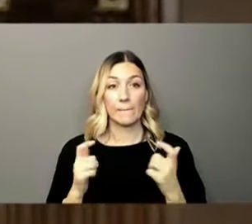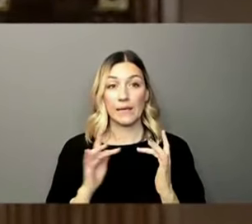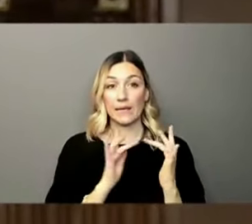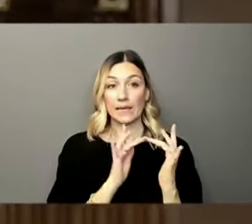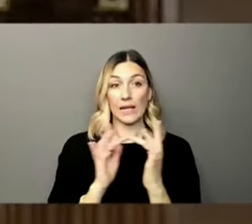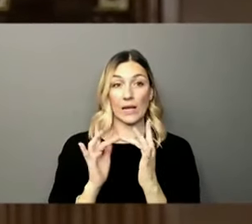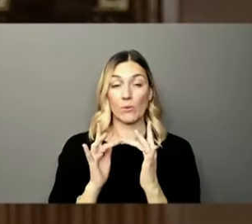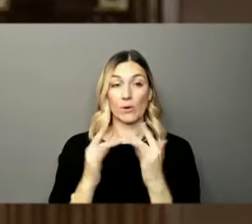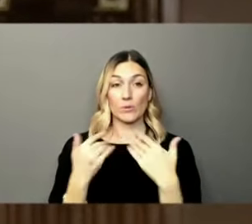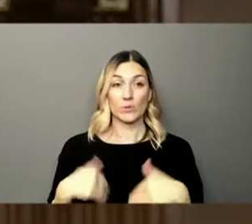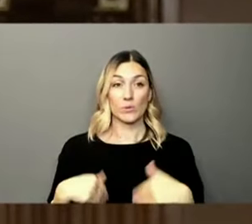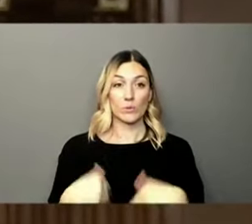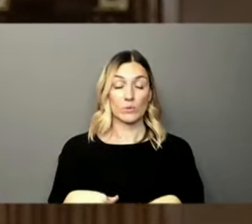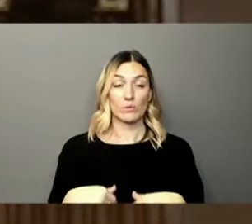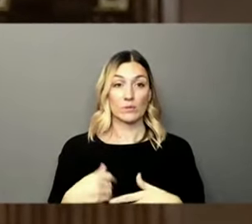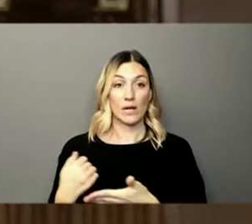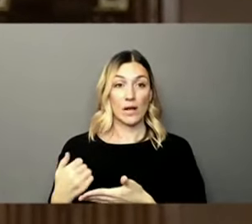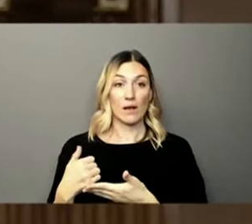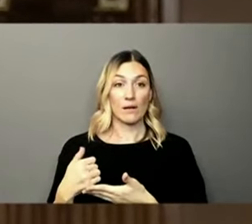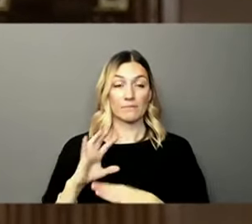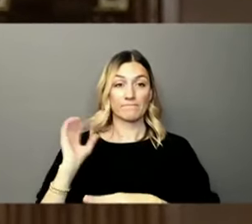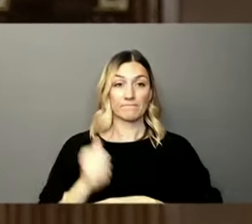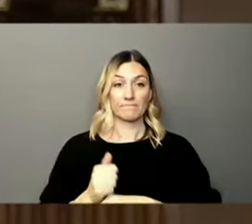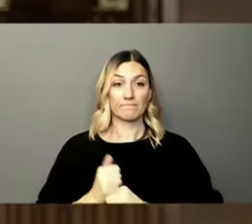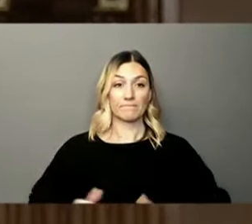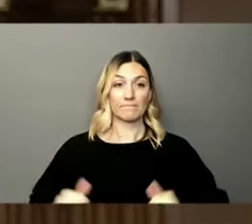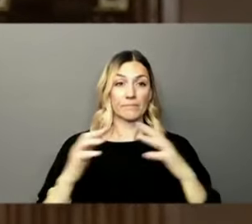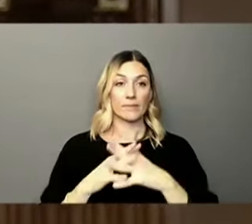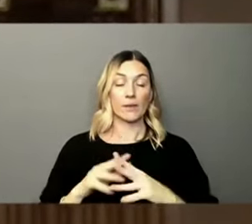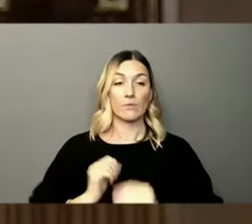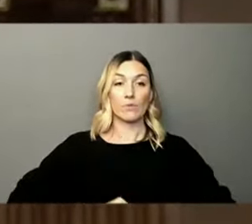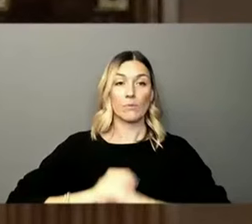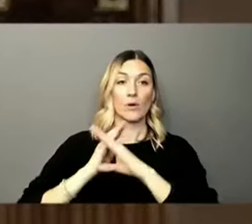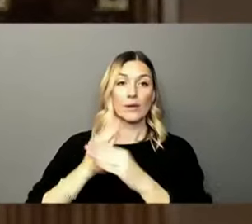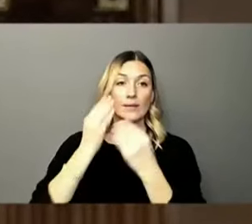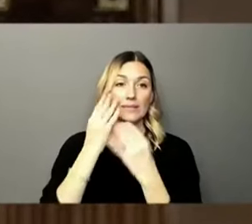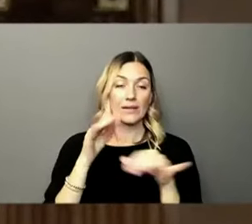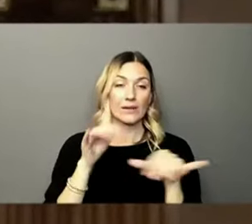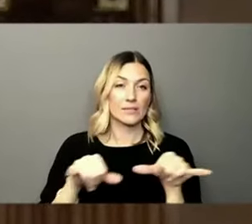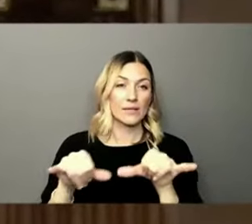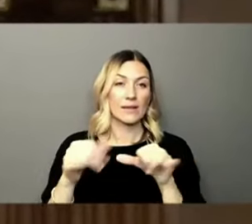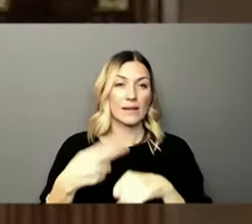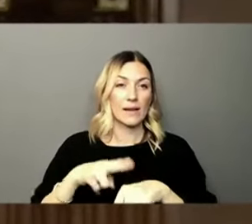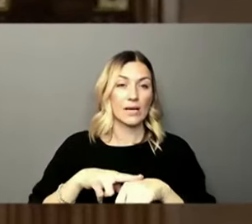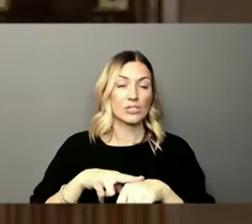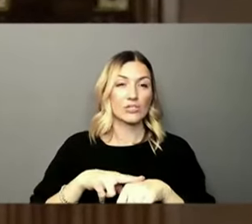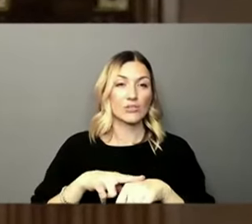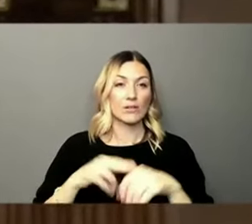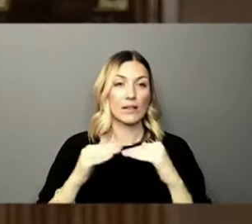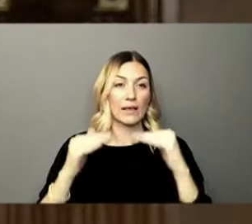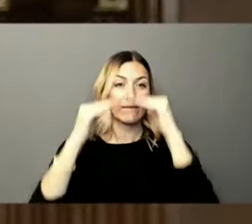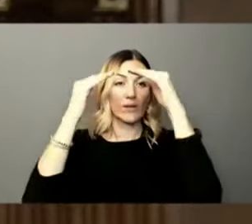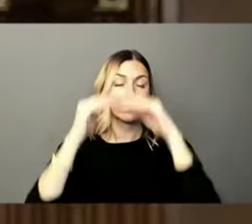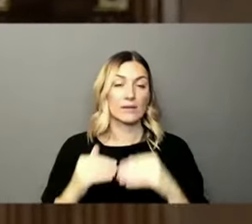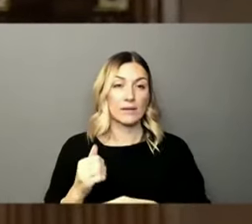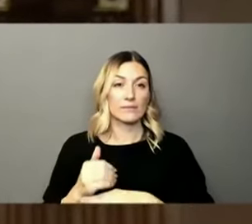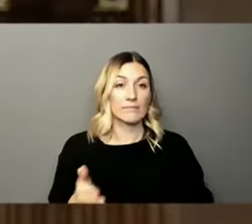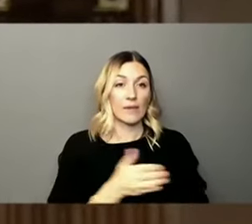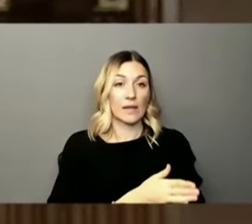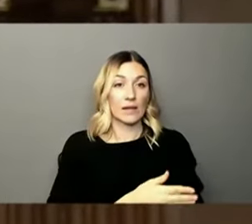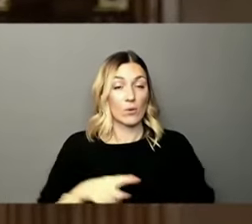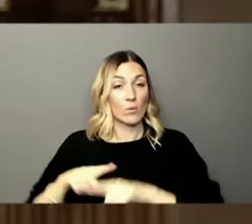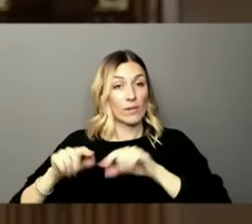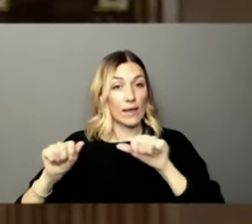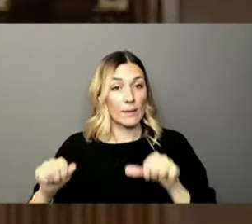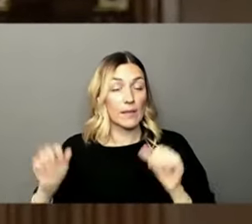in implementing harmonization pipelines and promoting data standardizations at a national level, thus enhancing the reliability and